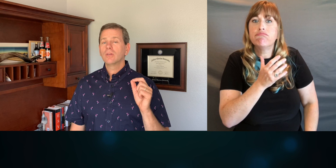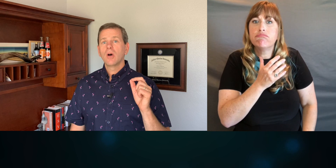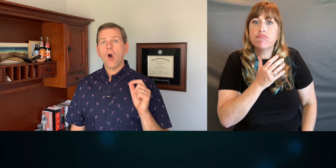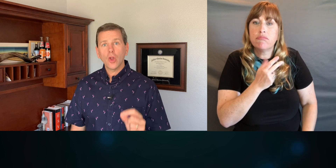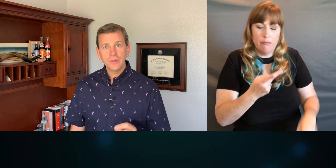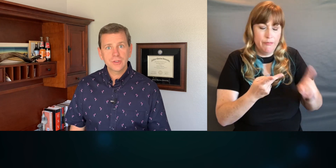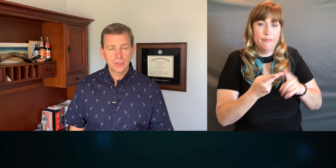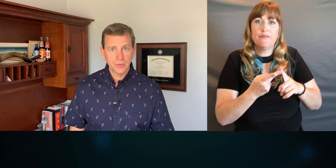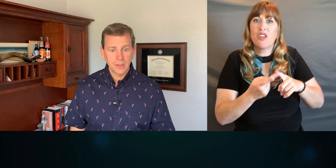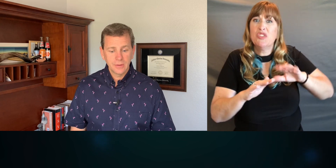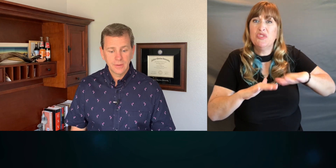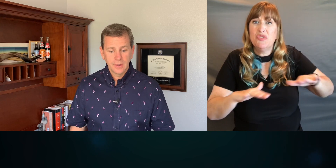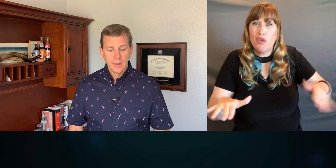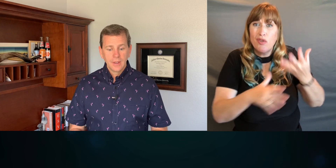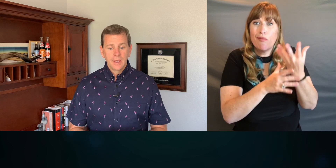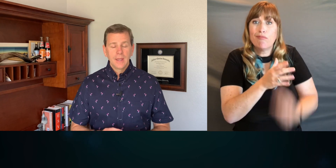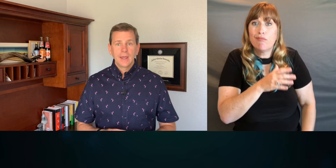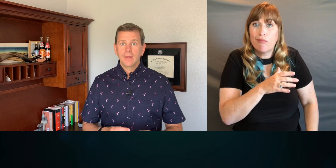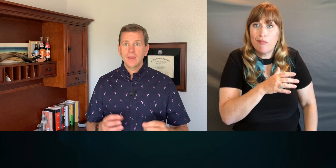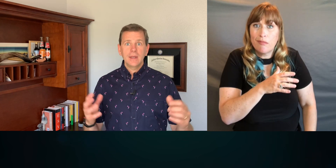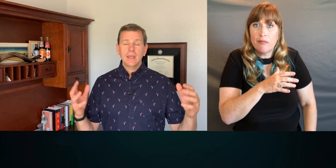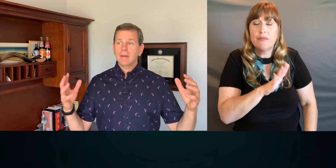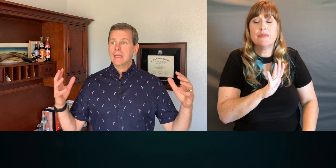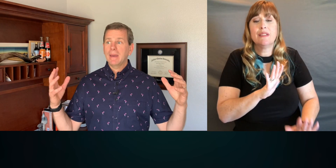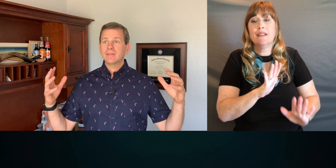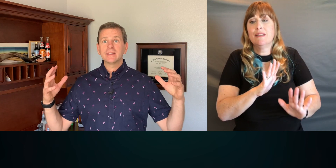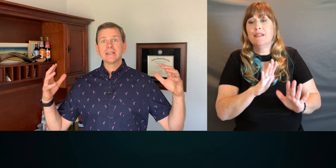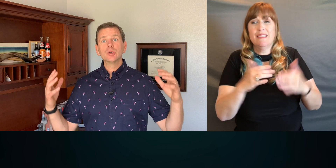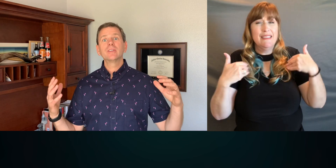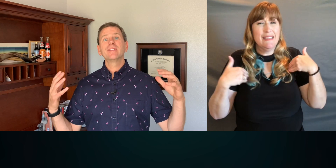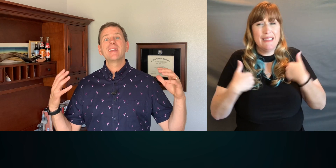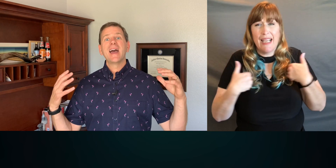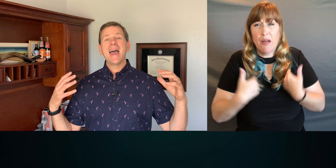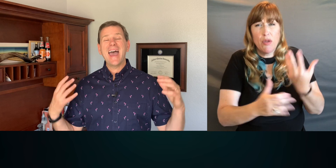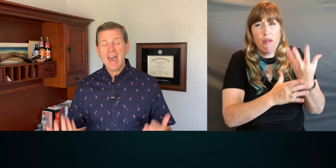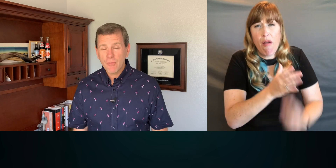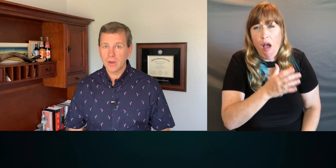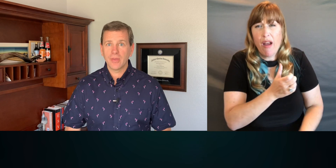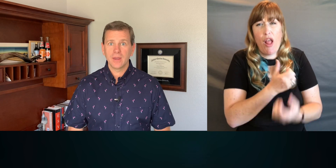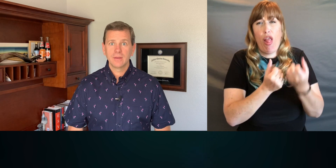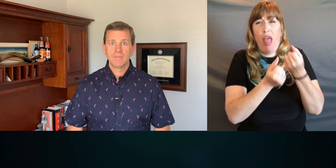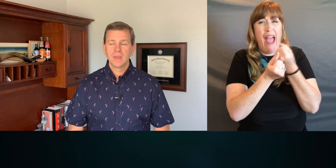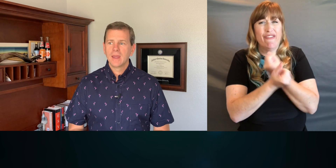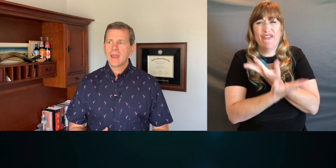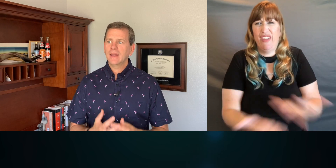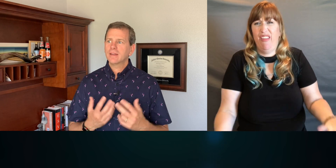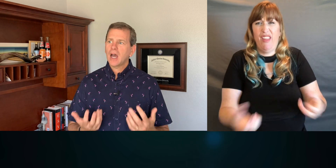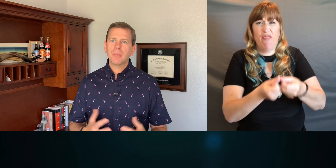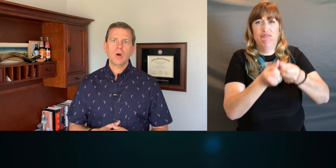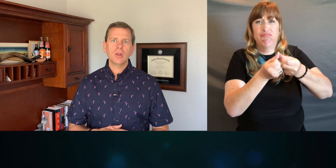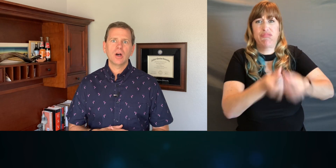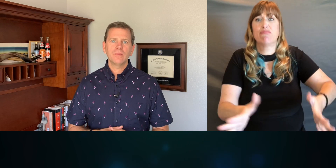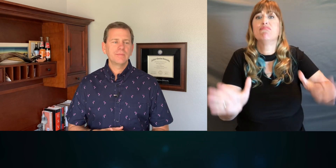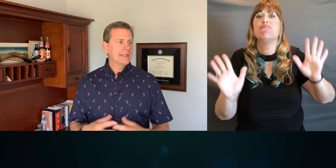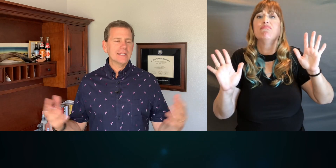loses all of his children. Then he basically loses everything. And to top